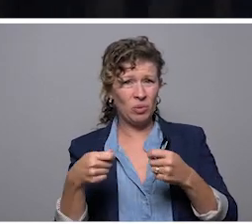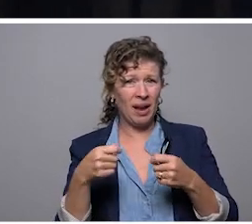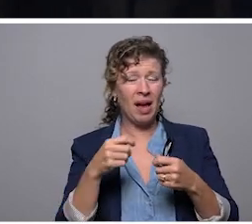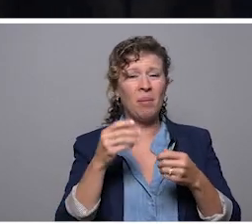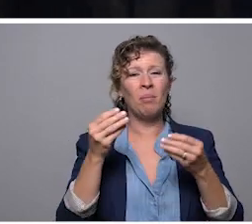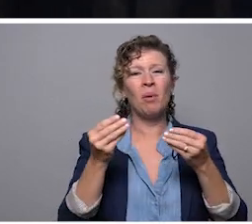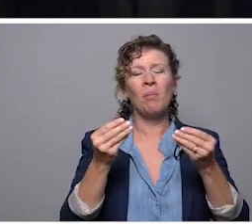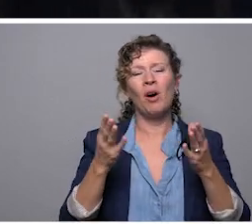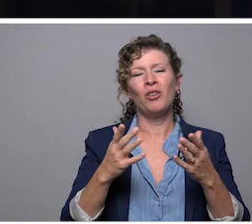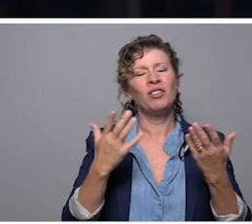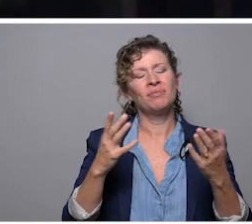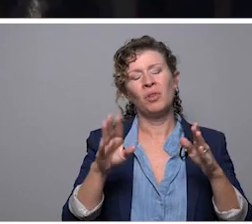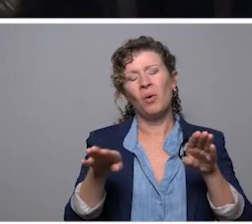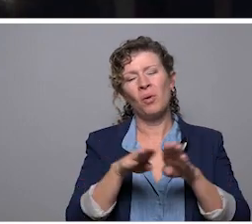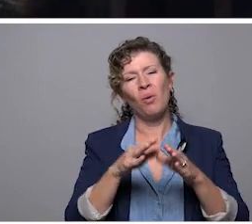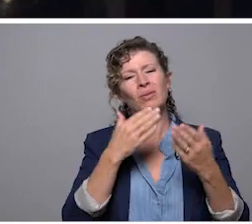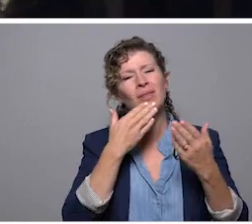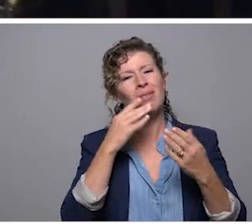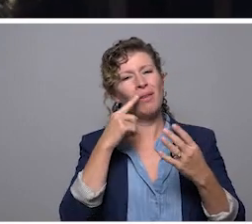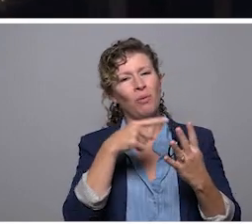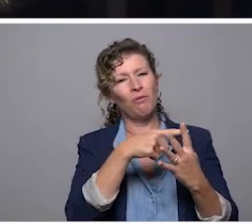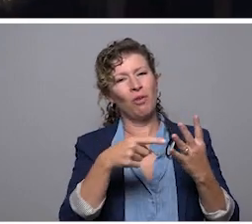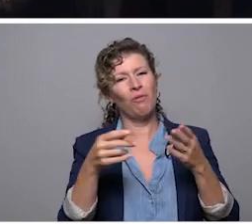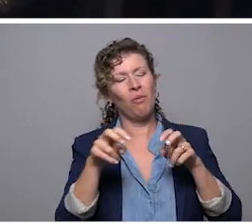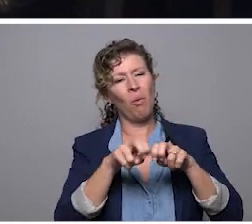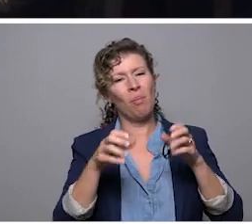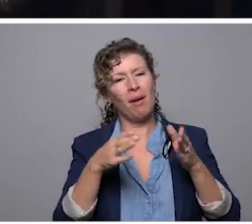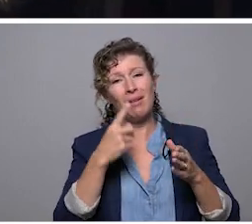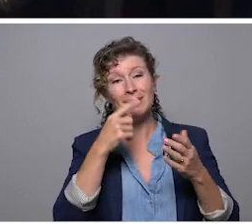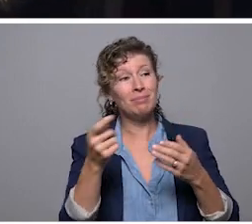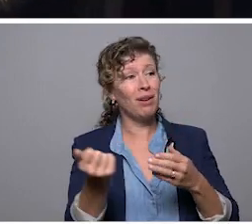sorpresa this wonderful panelist If We can